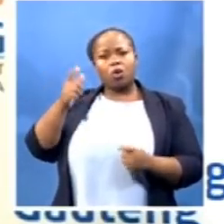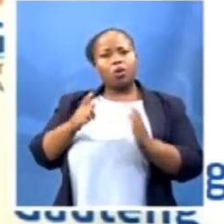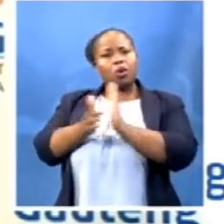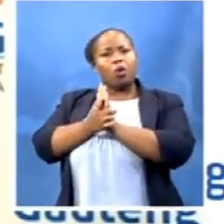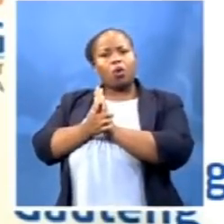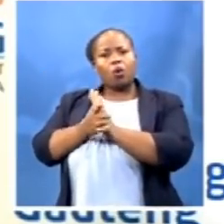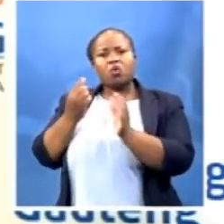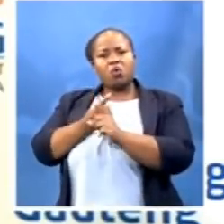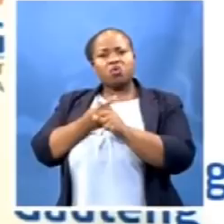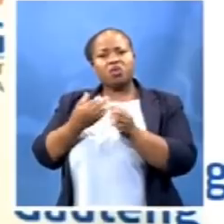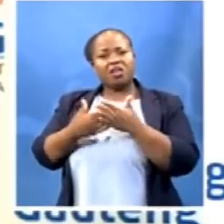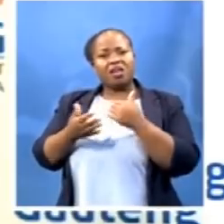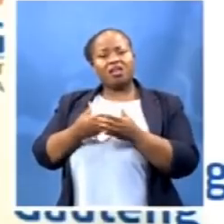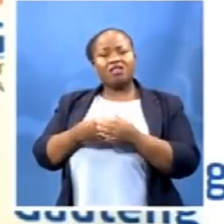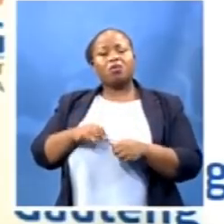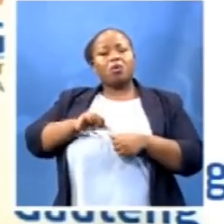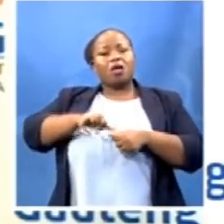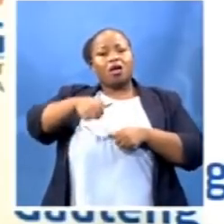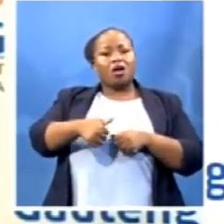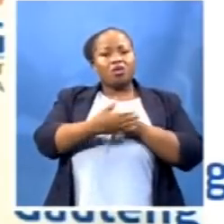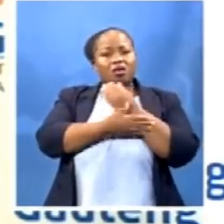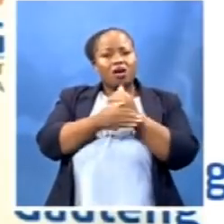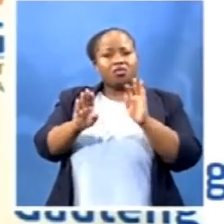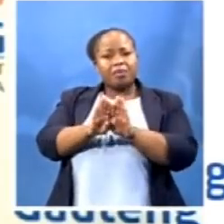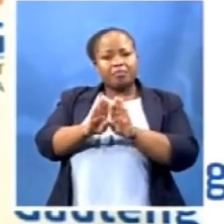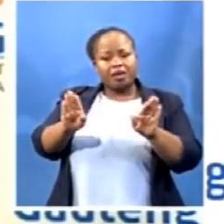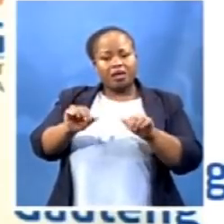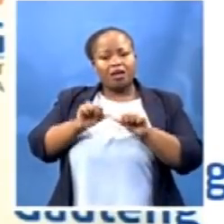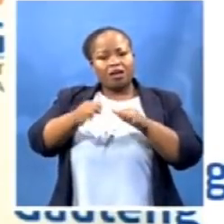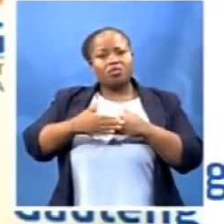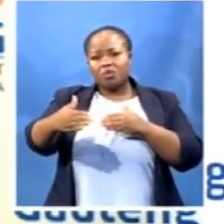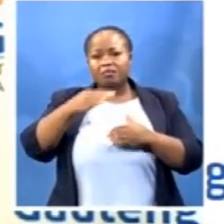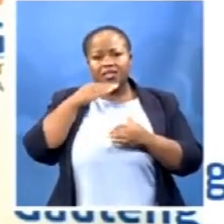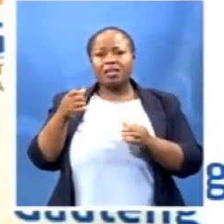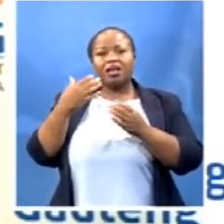will all of these issues only be solved after COVID-19 has passed?